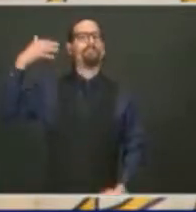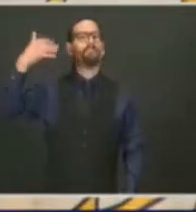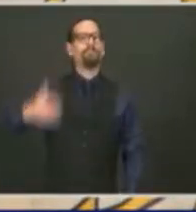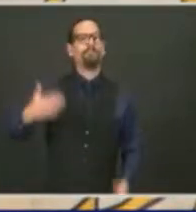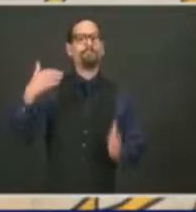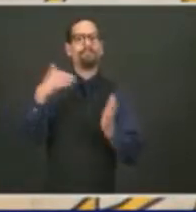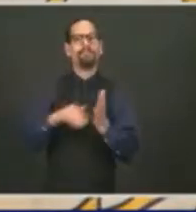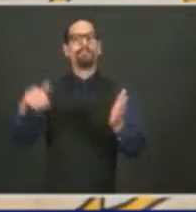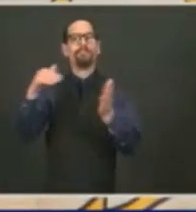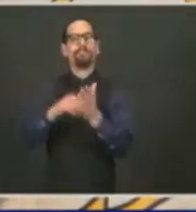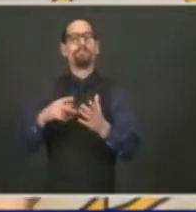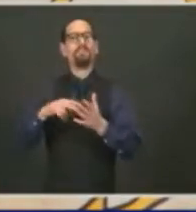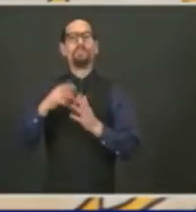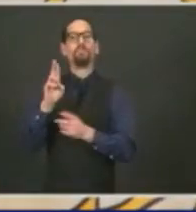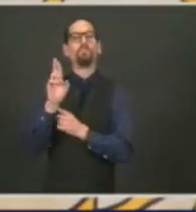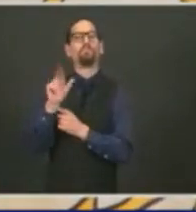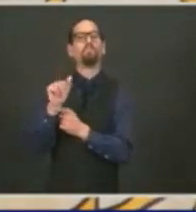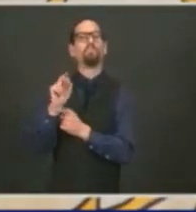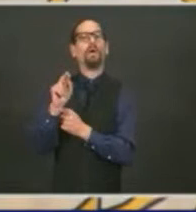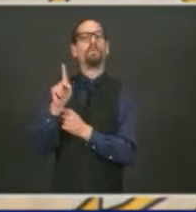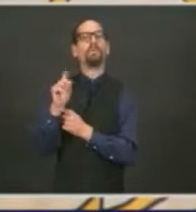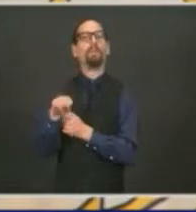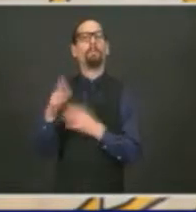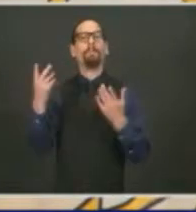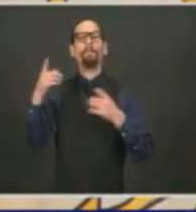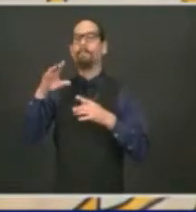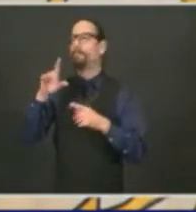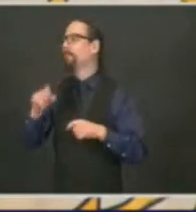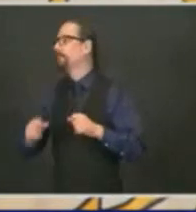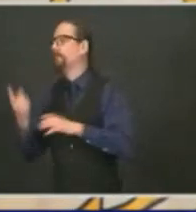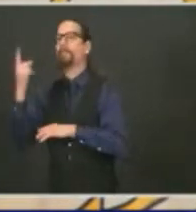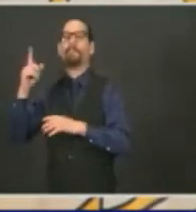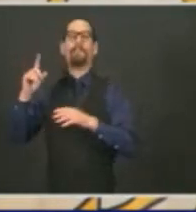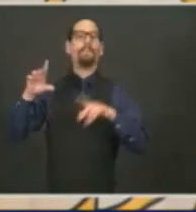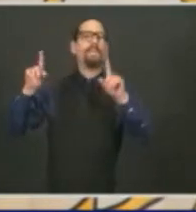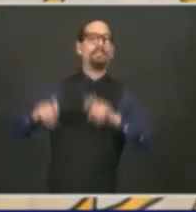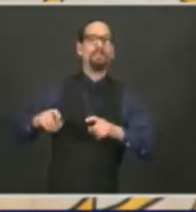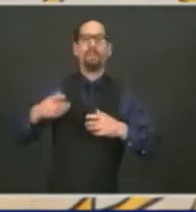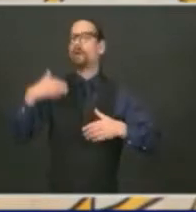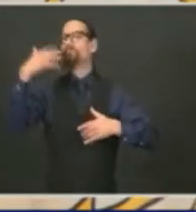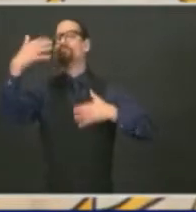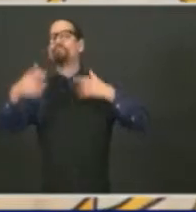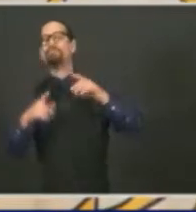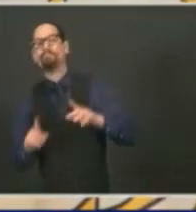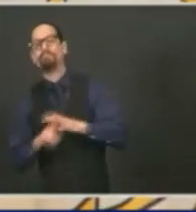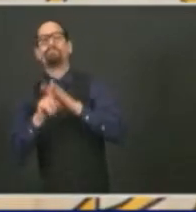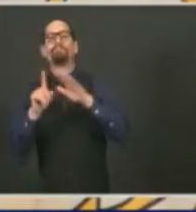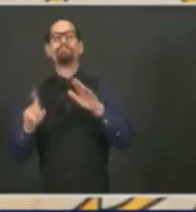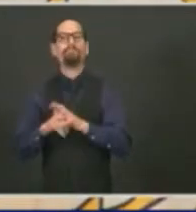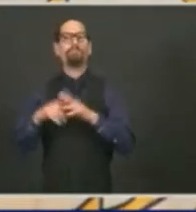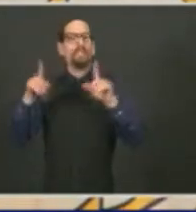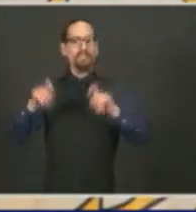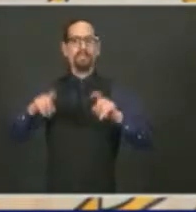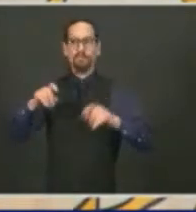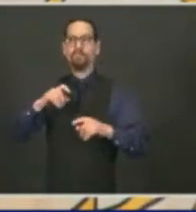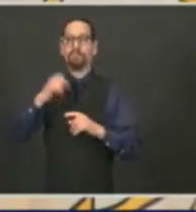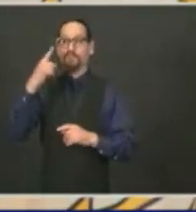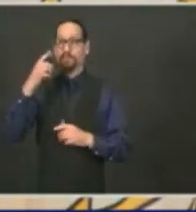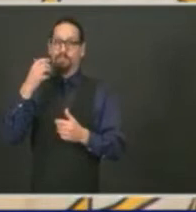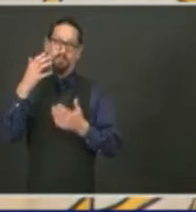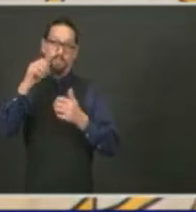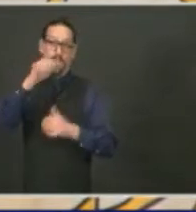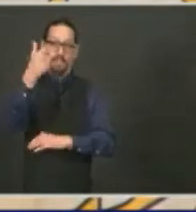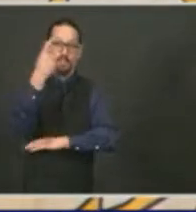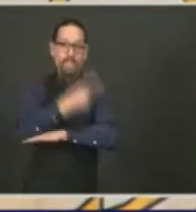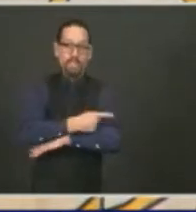of a sample every 10 days. And same thing, yeah, no one will be forced ever. No one's ever